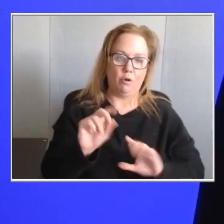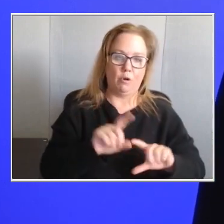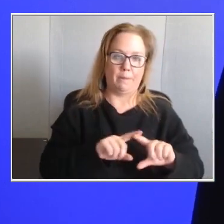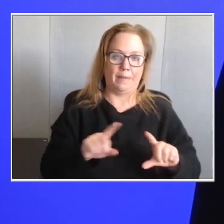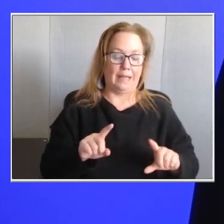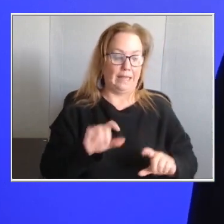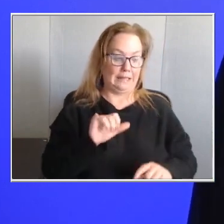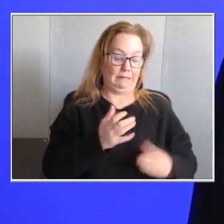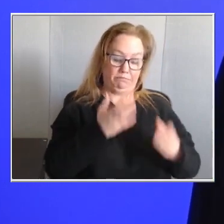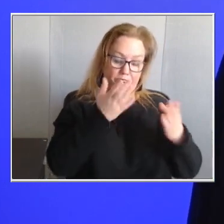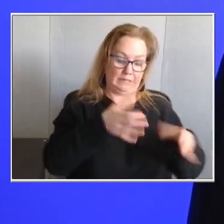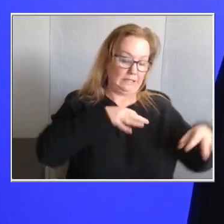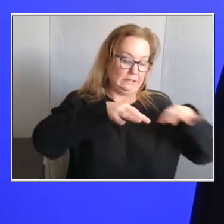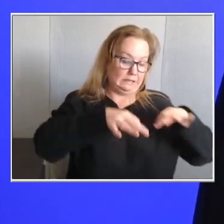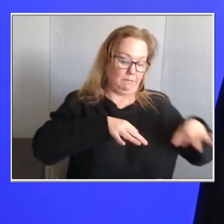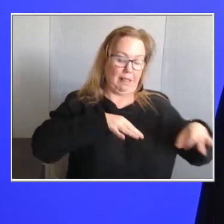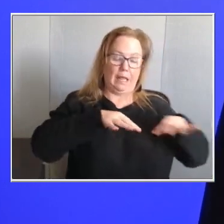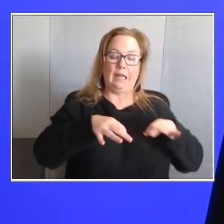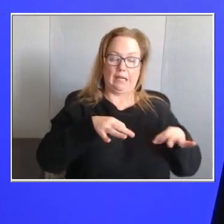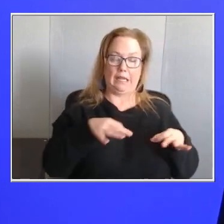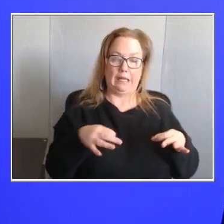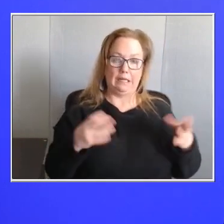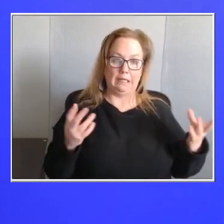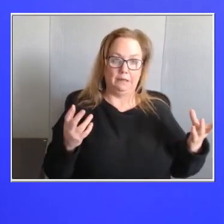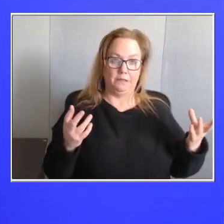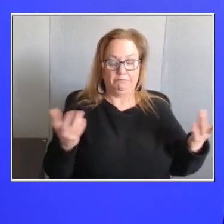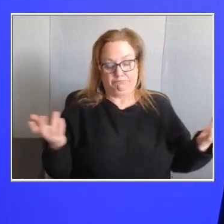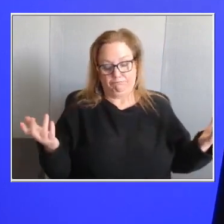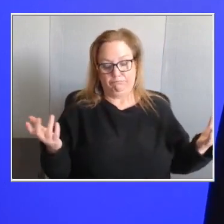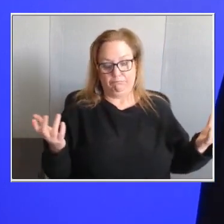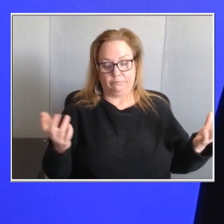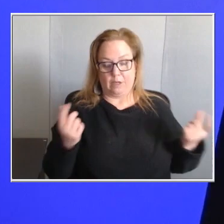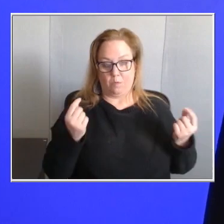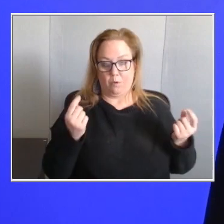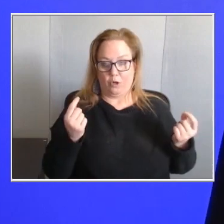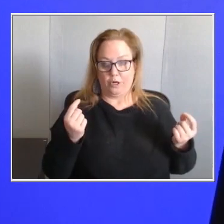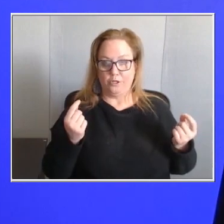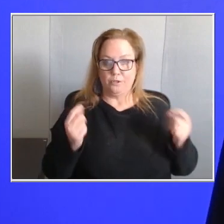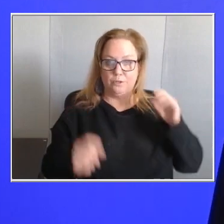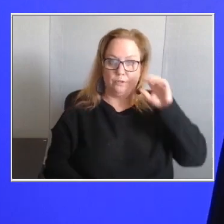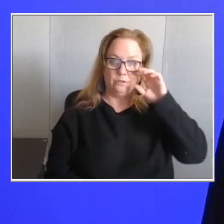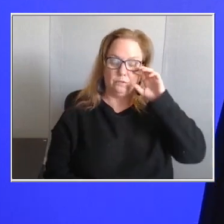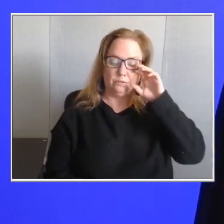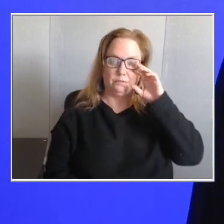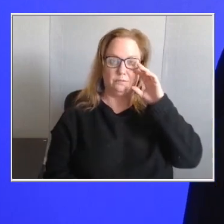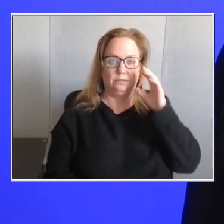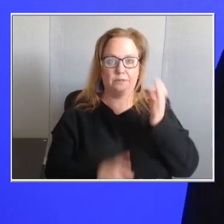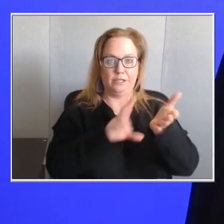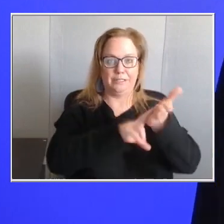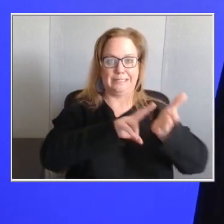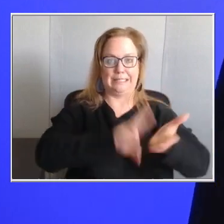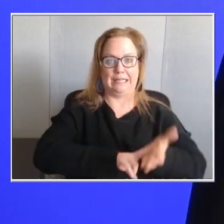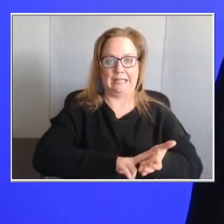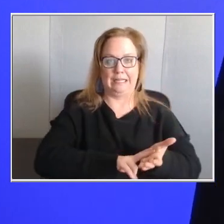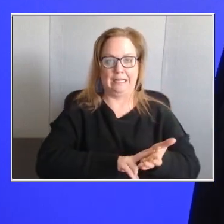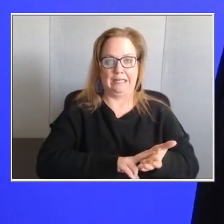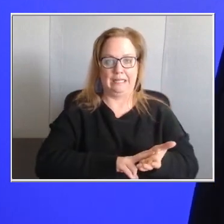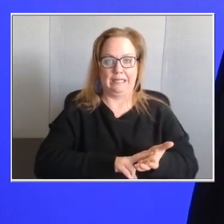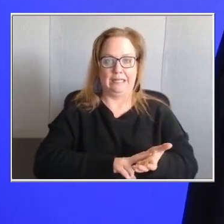what it is. So, this is what we're going to do. You sign here, we're going